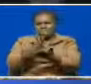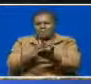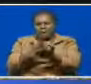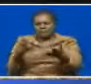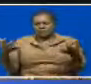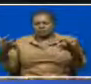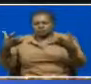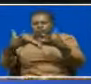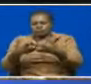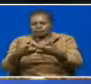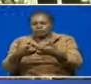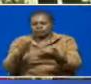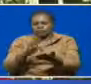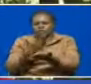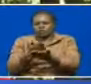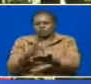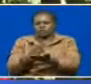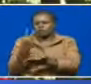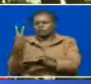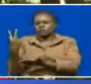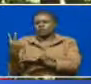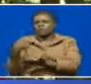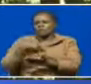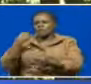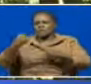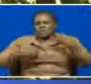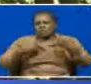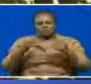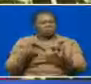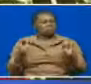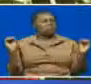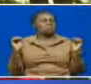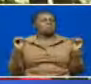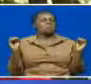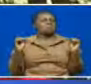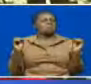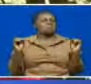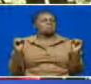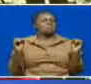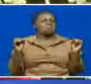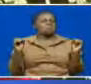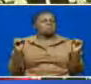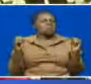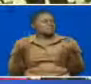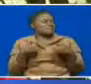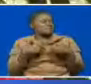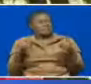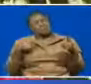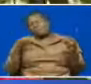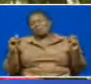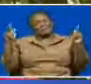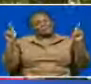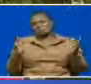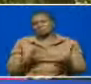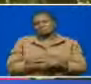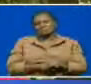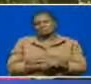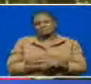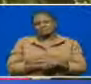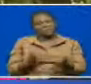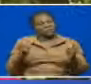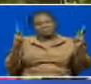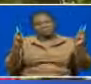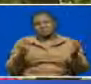bonding session between the two. I don't enjoy most of it, but I'm okay with it. Yeah.